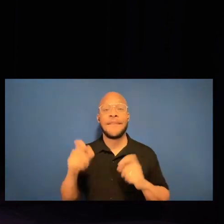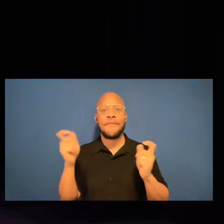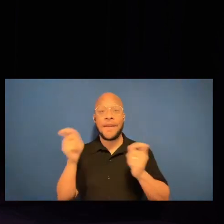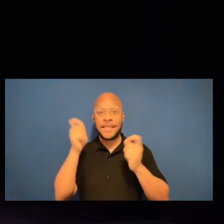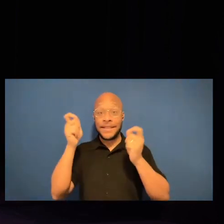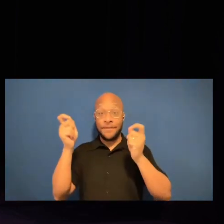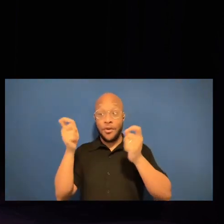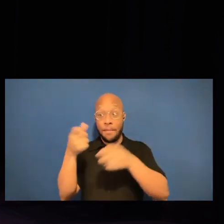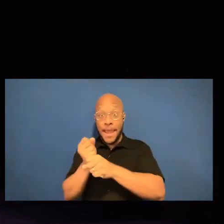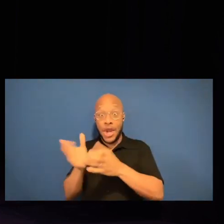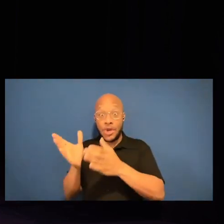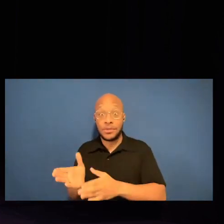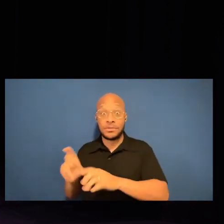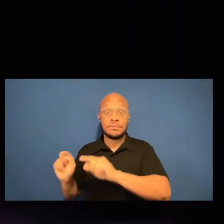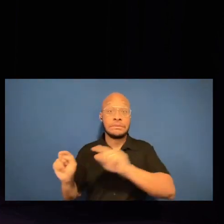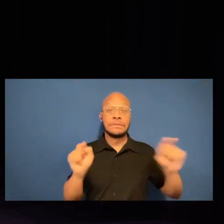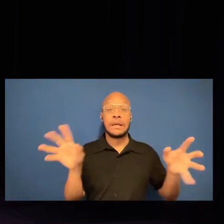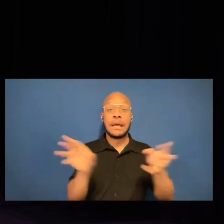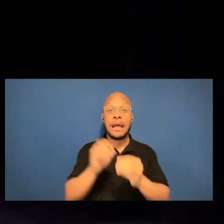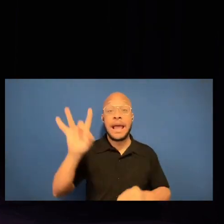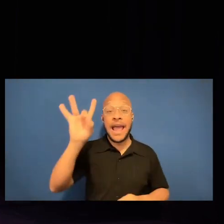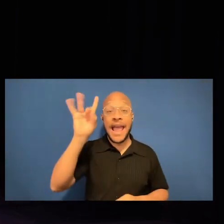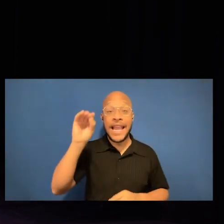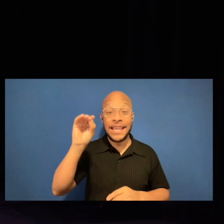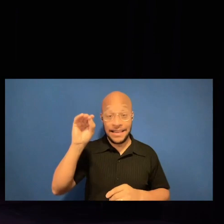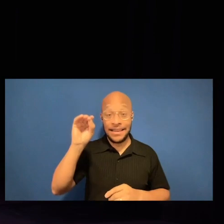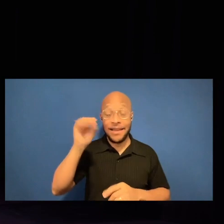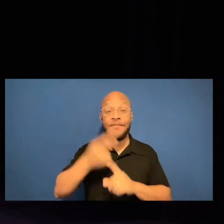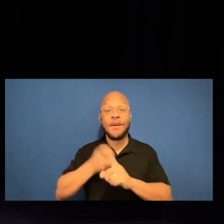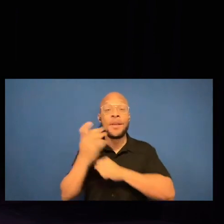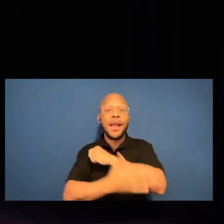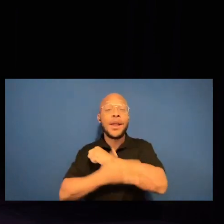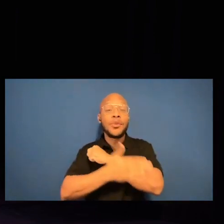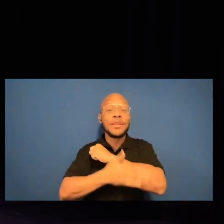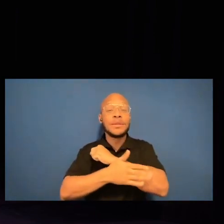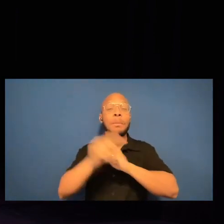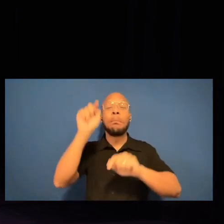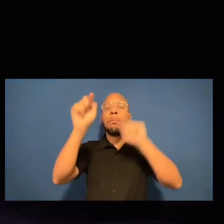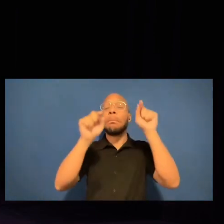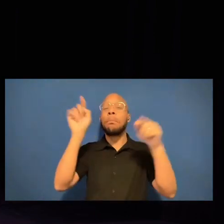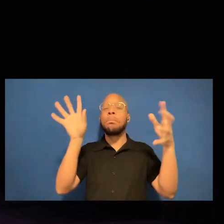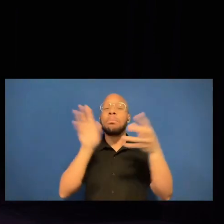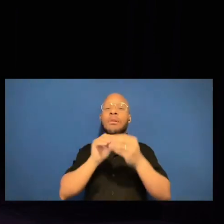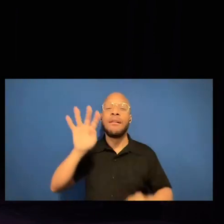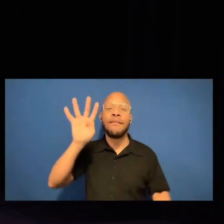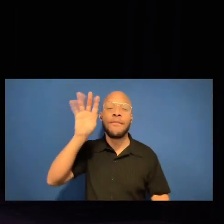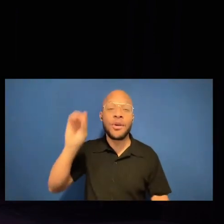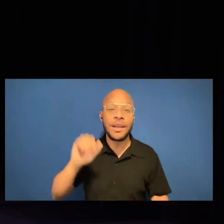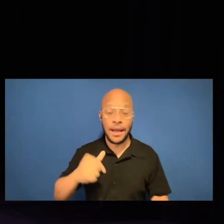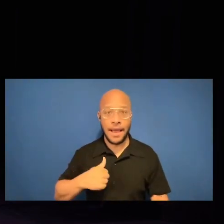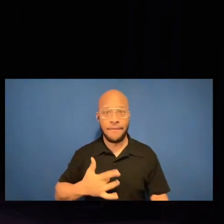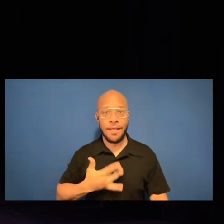40 countries. And I feel very alone here, so please get up and make some noise, make yourself visible.